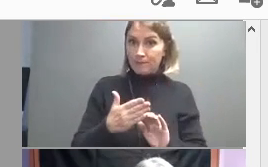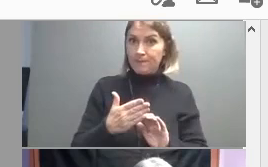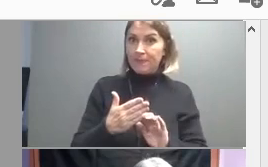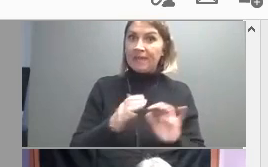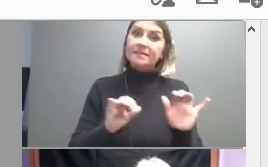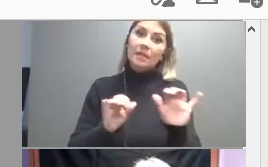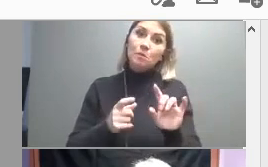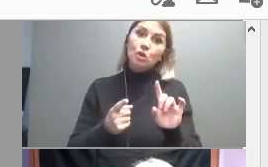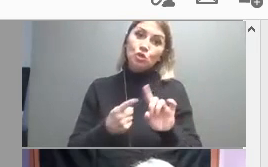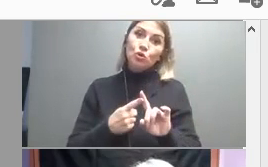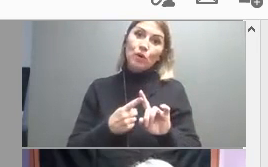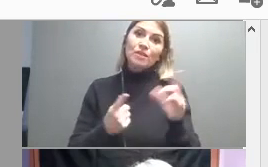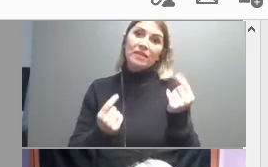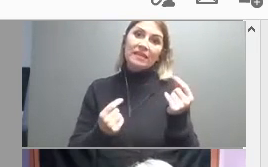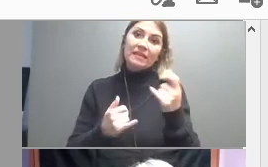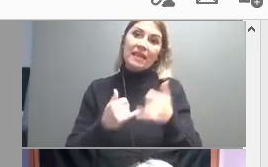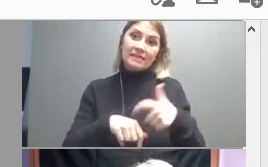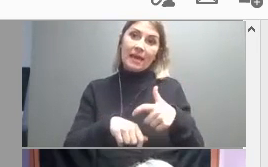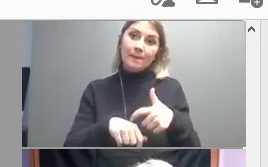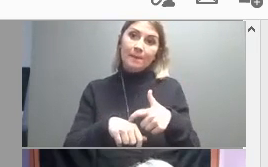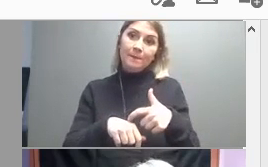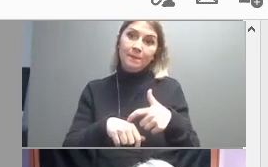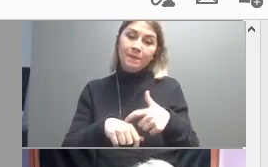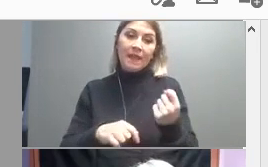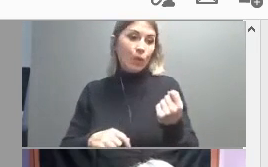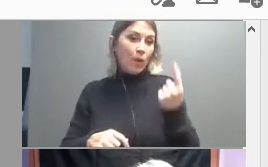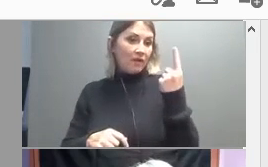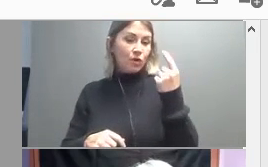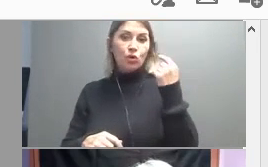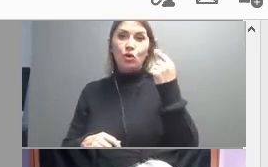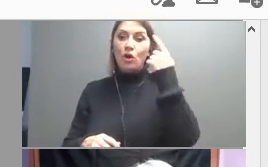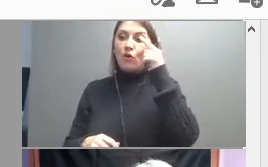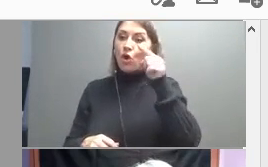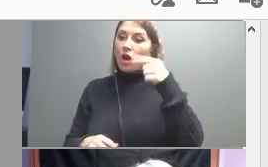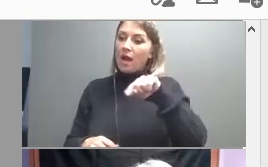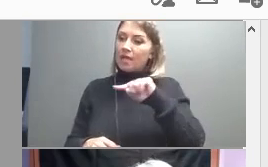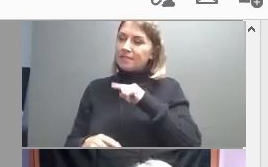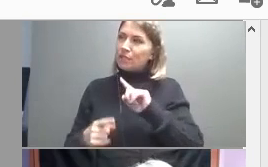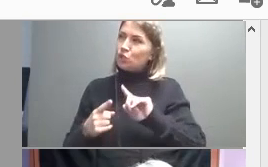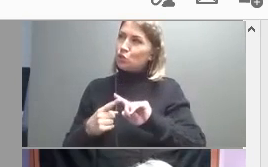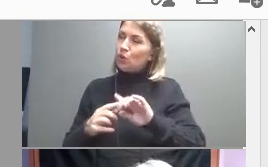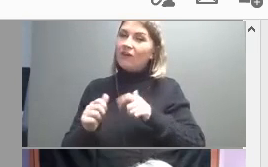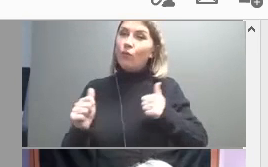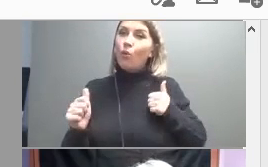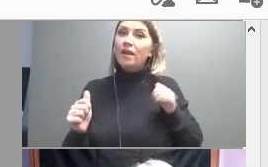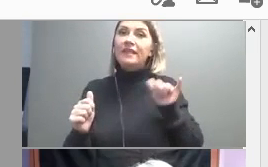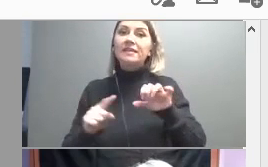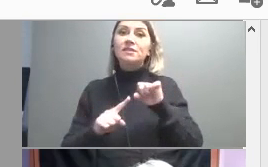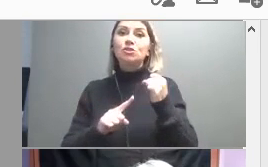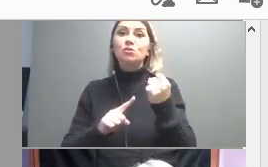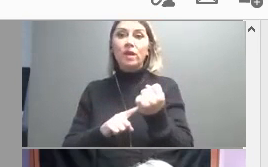to as we did last time. But in order to avoid those